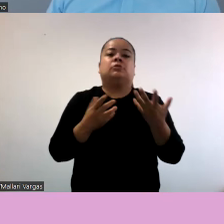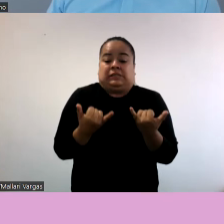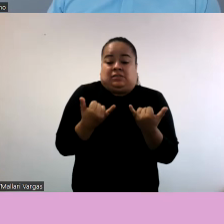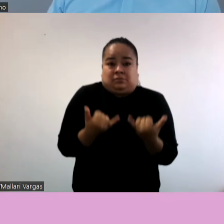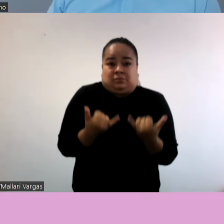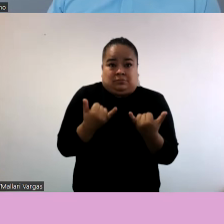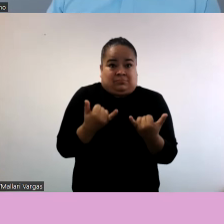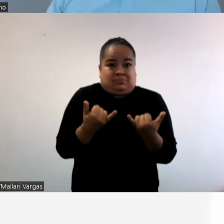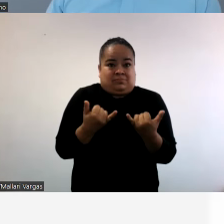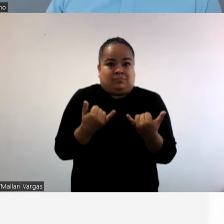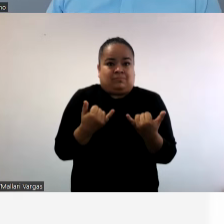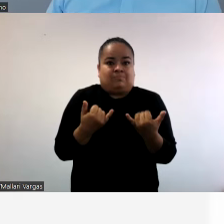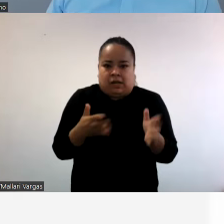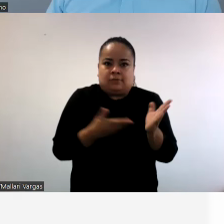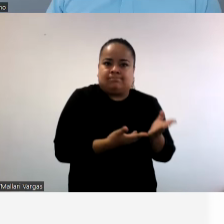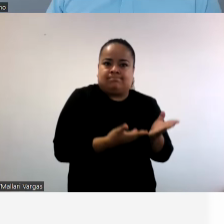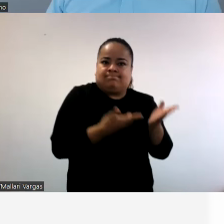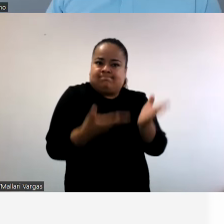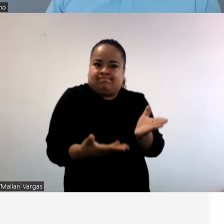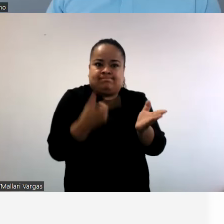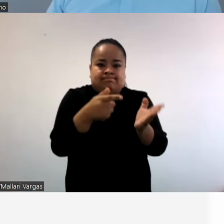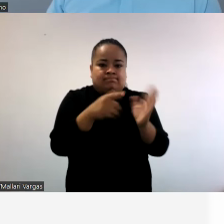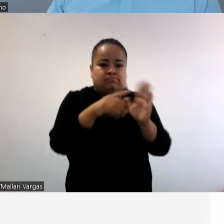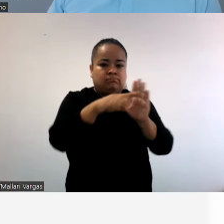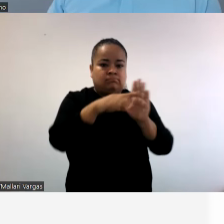well, we are today